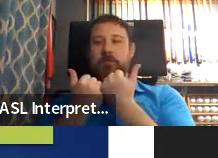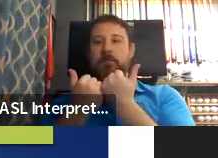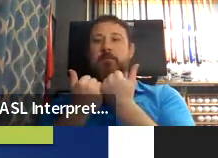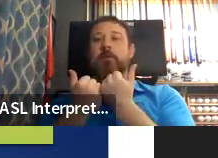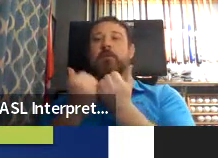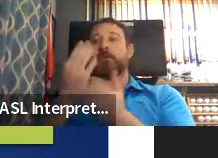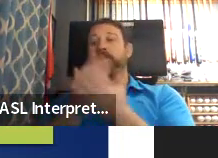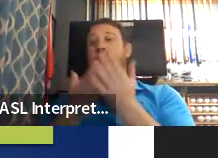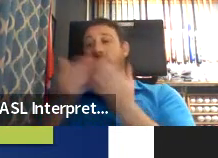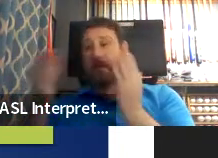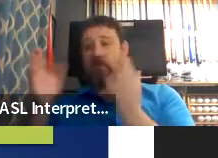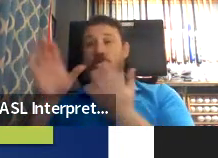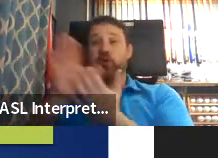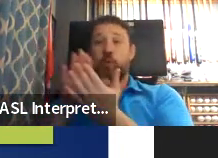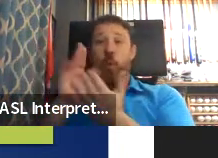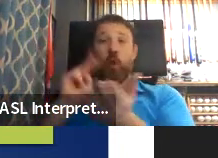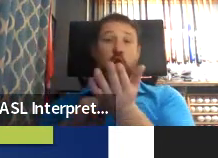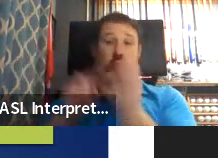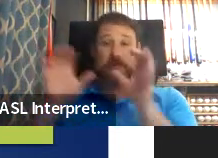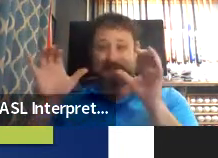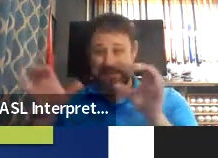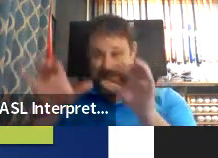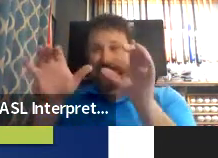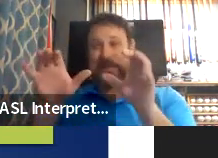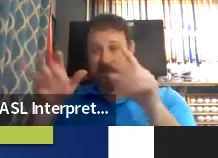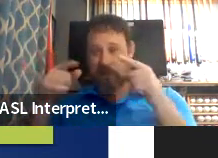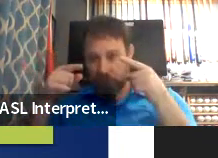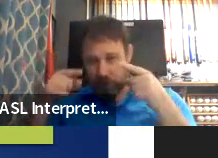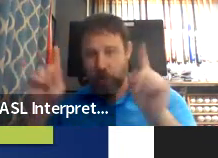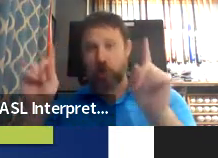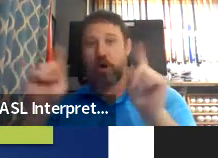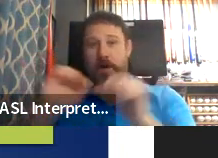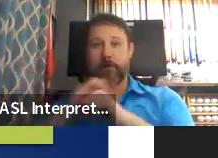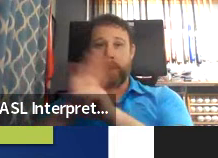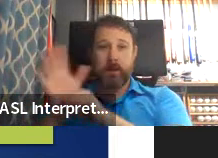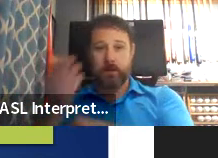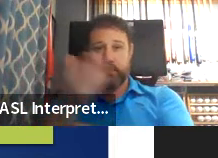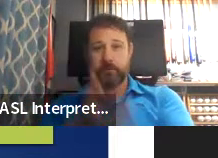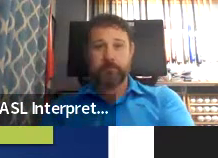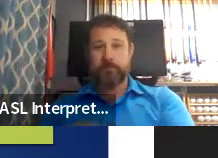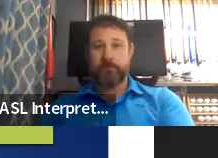the school nurses did during the pandemic.